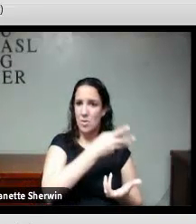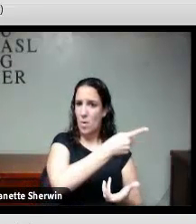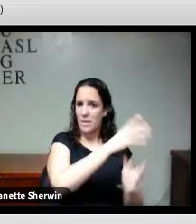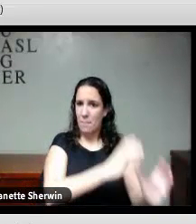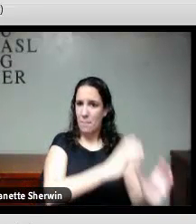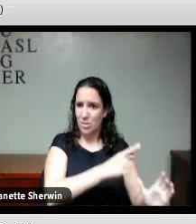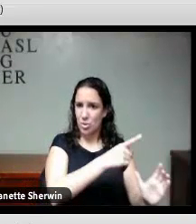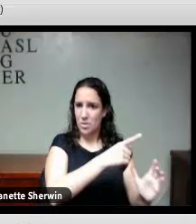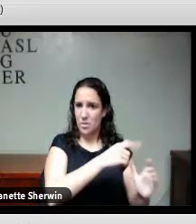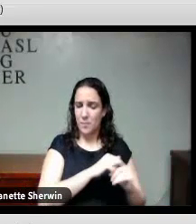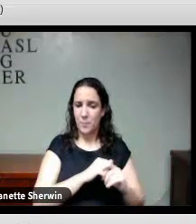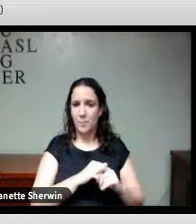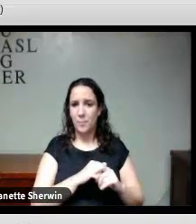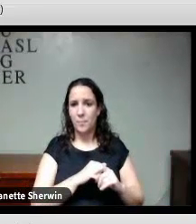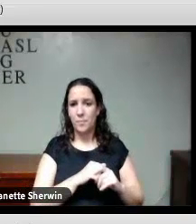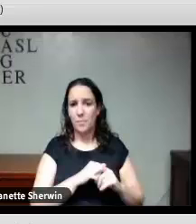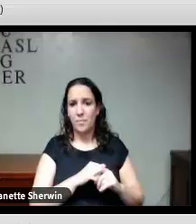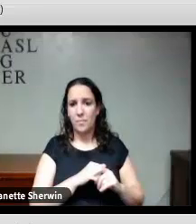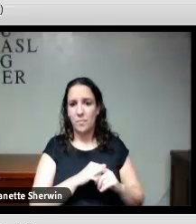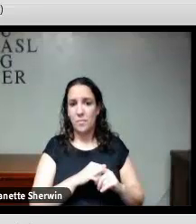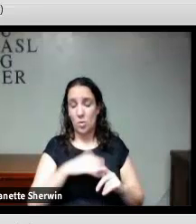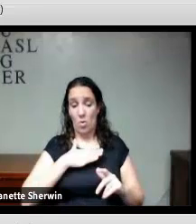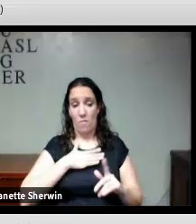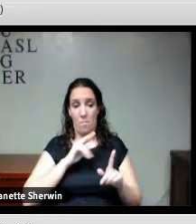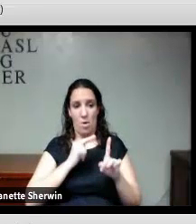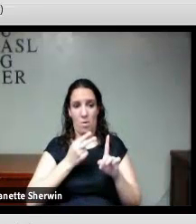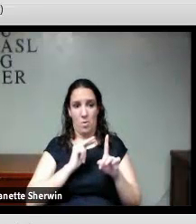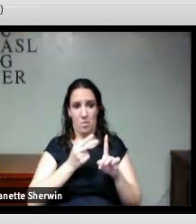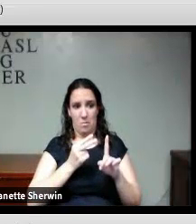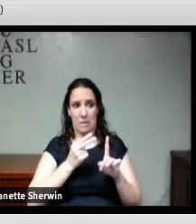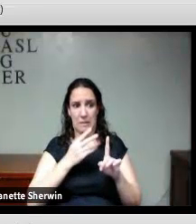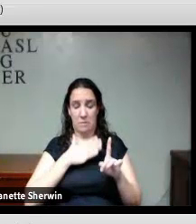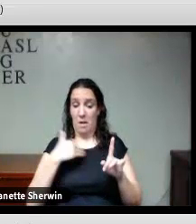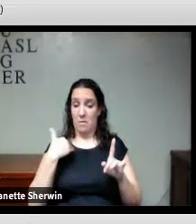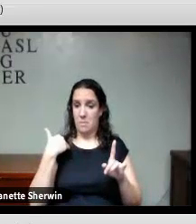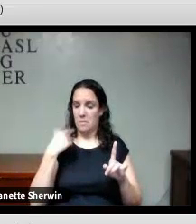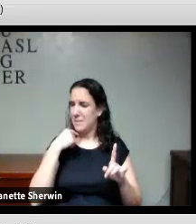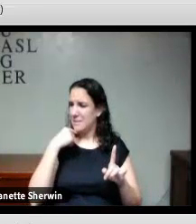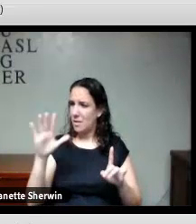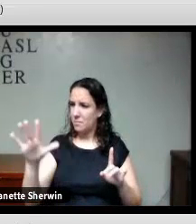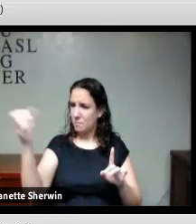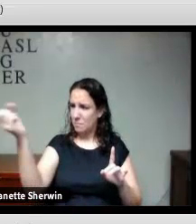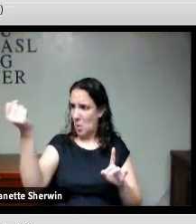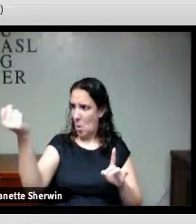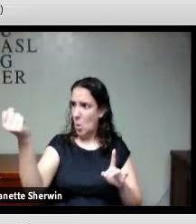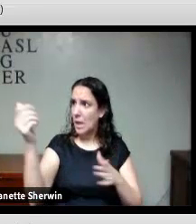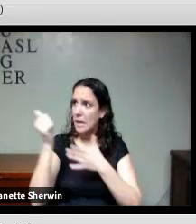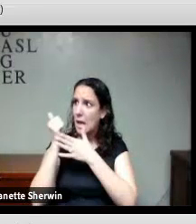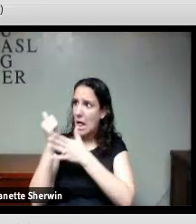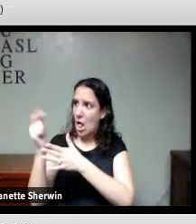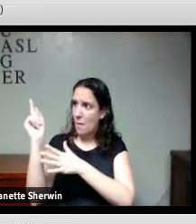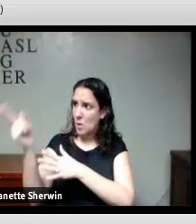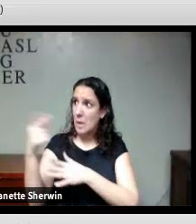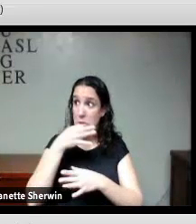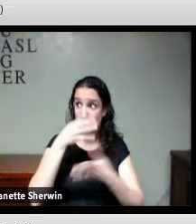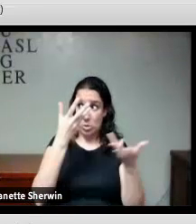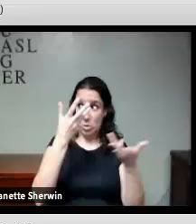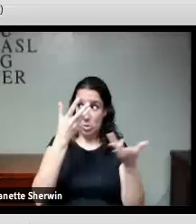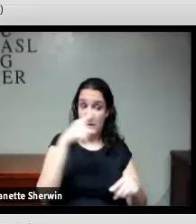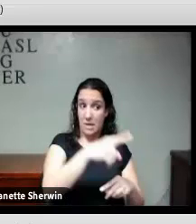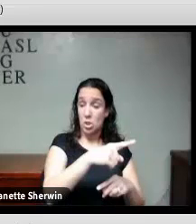attention. So from our standpoint, it's our responsibility to say to the coworker, I'll be right with you as soon as I take care of Mrs.